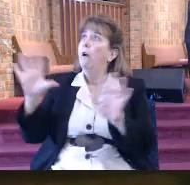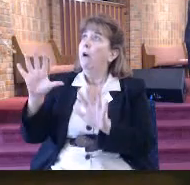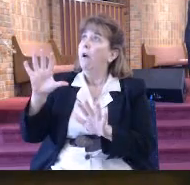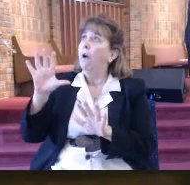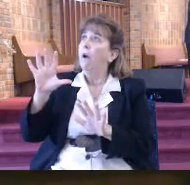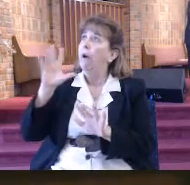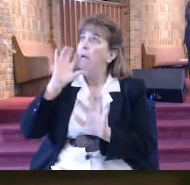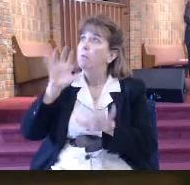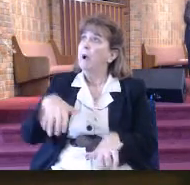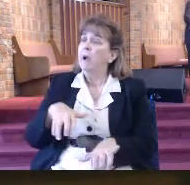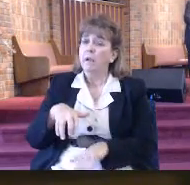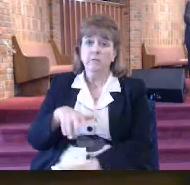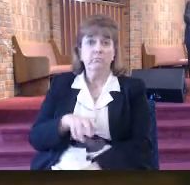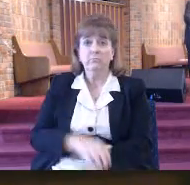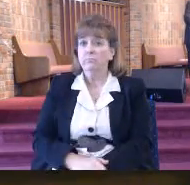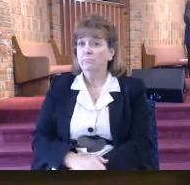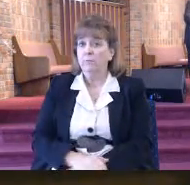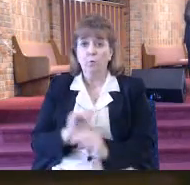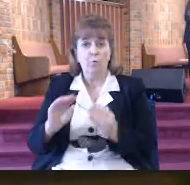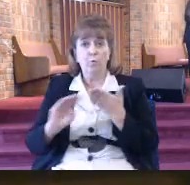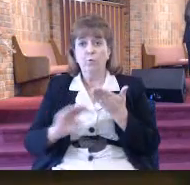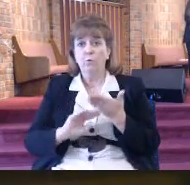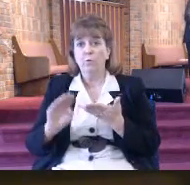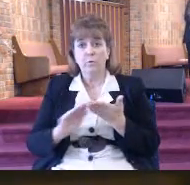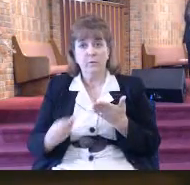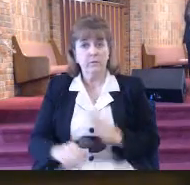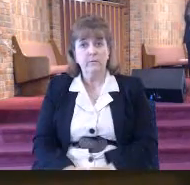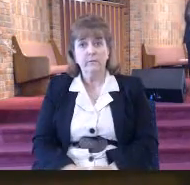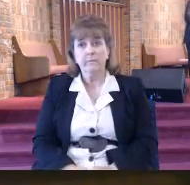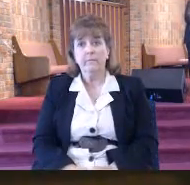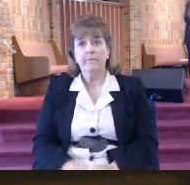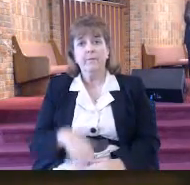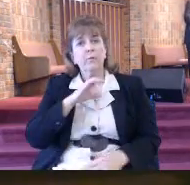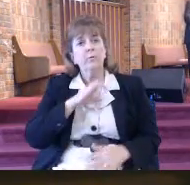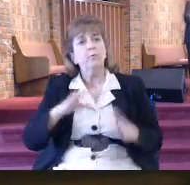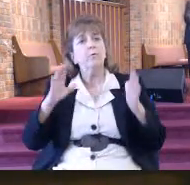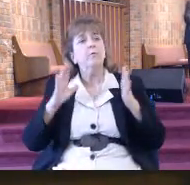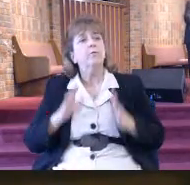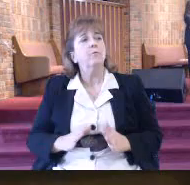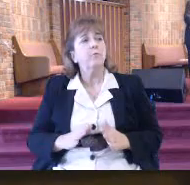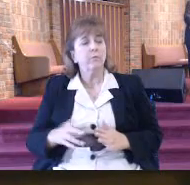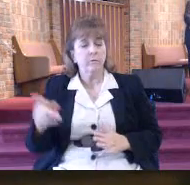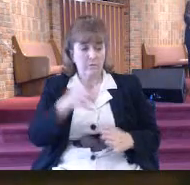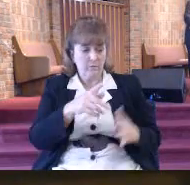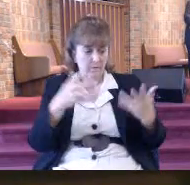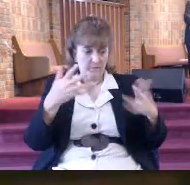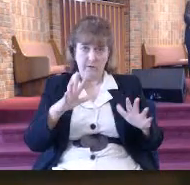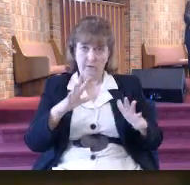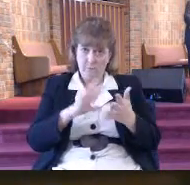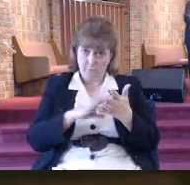As Christians, have we learned this lesson?